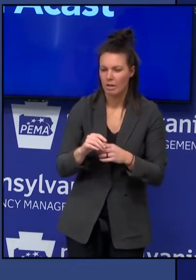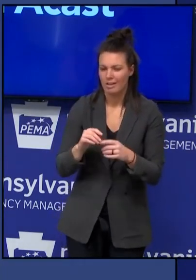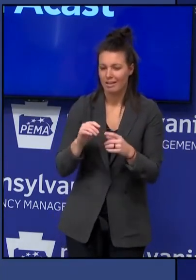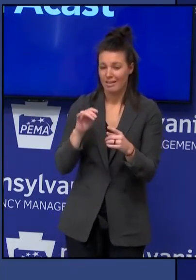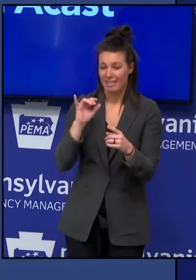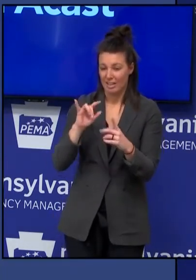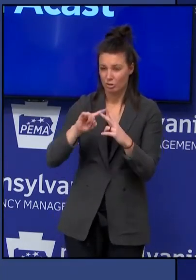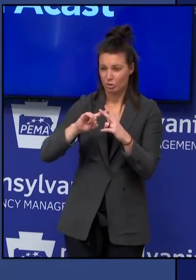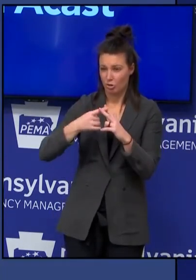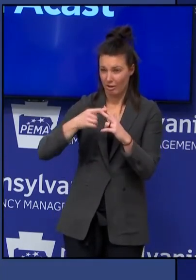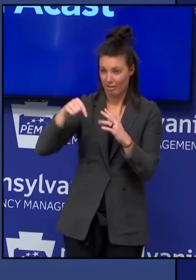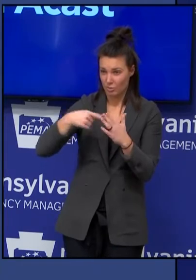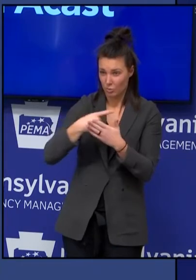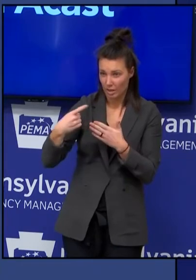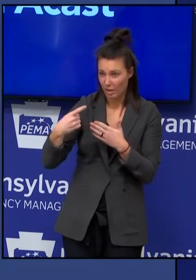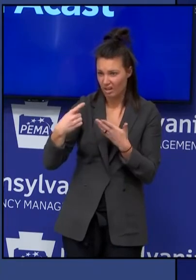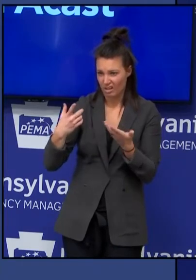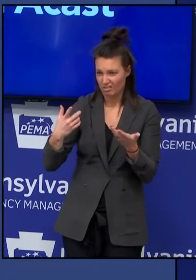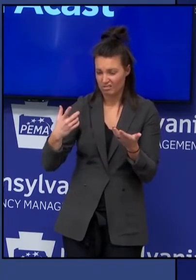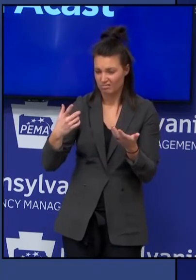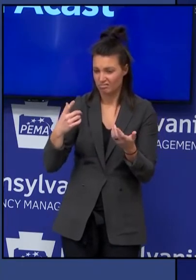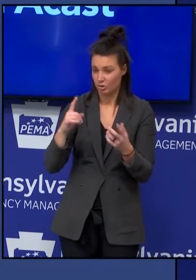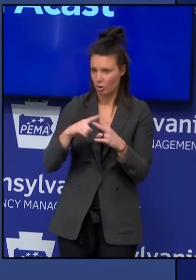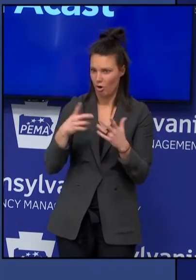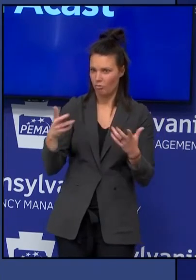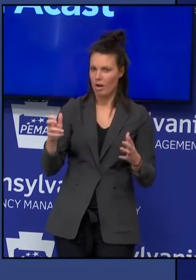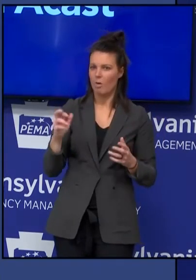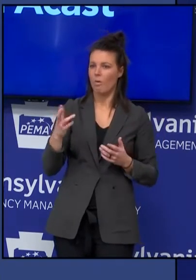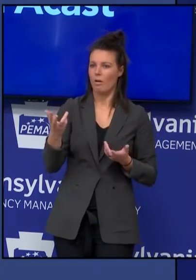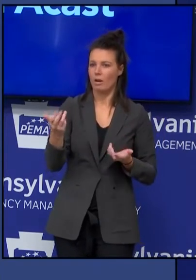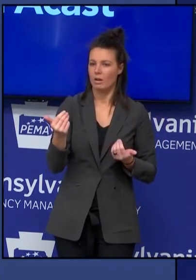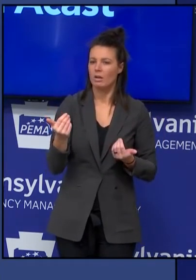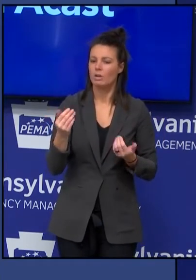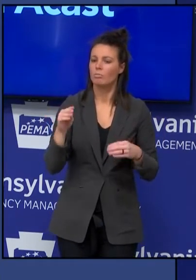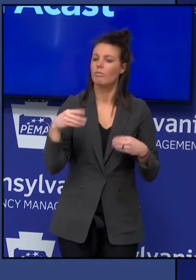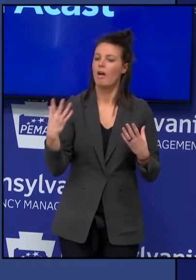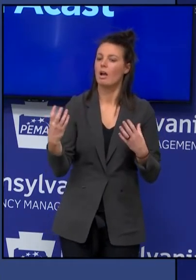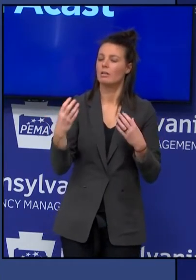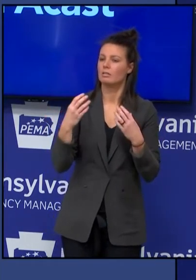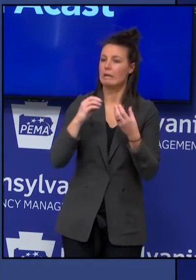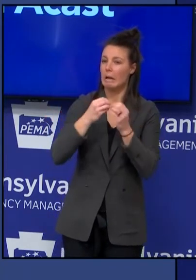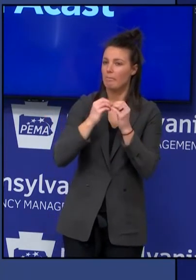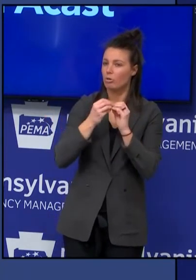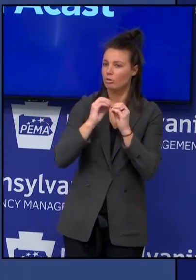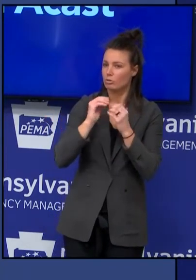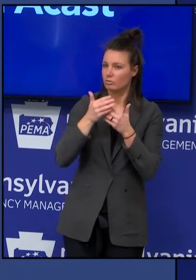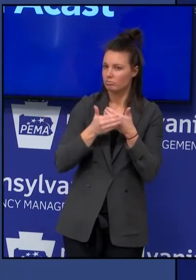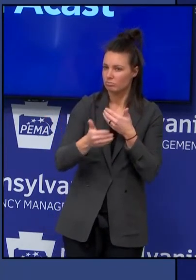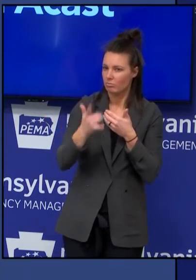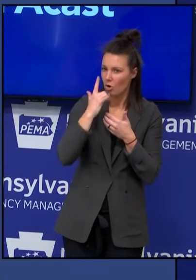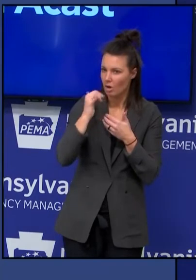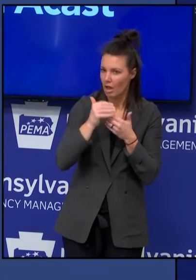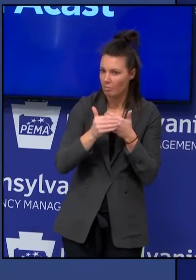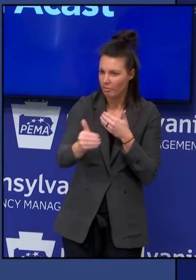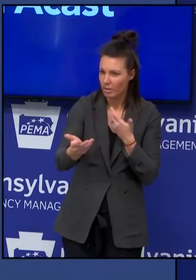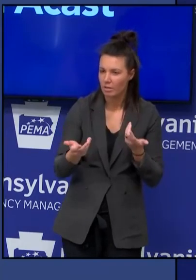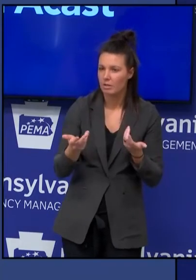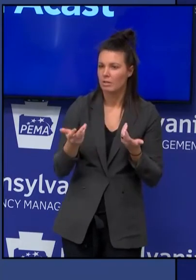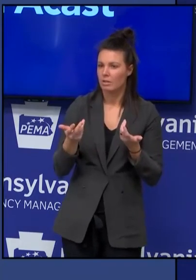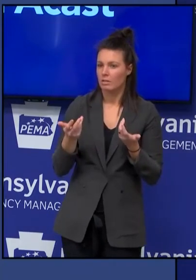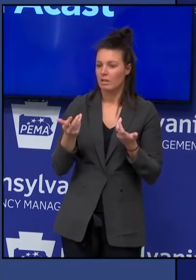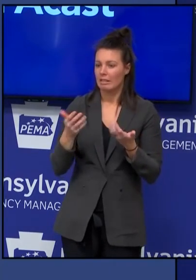that starting this week? I mean, has that started already? Are you able to provide any numbers for how that's going to go? How many fewer